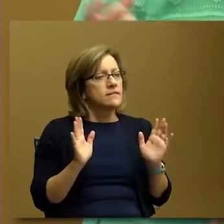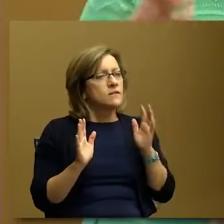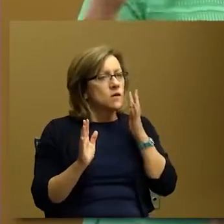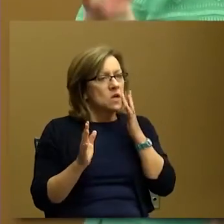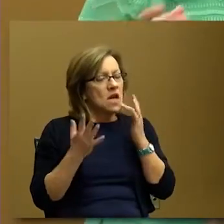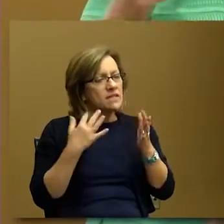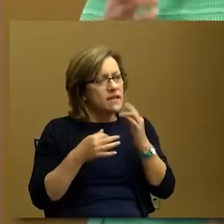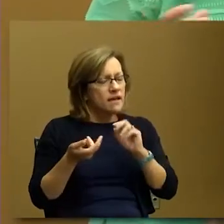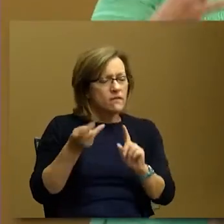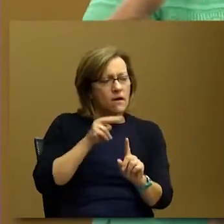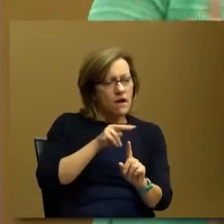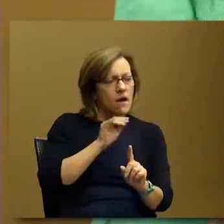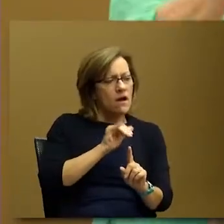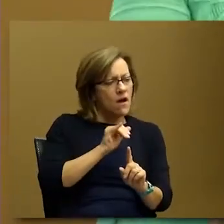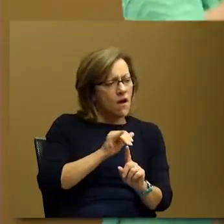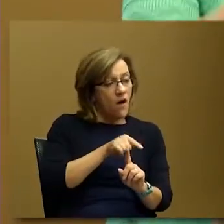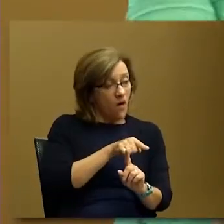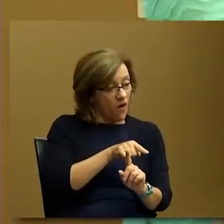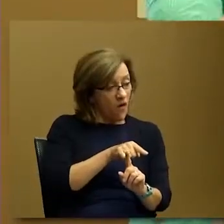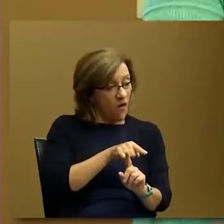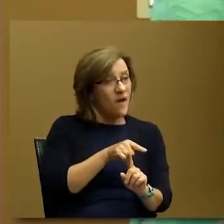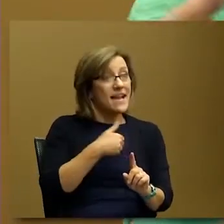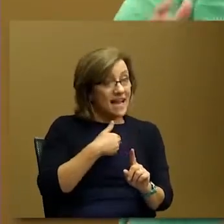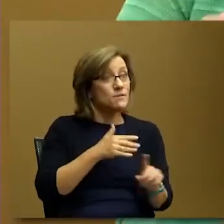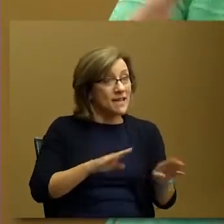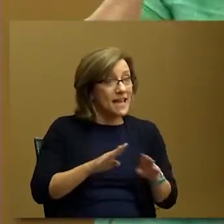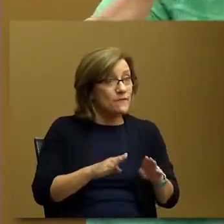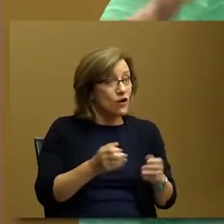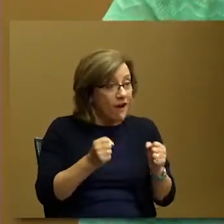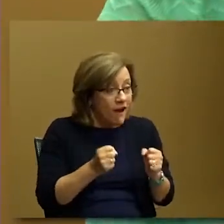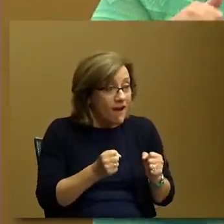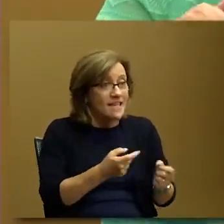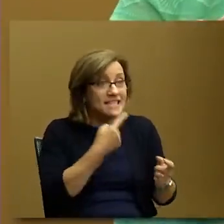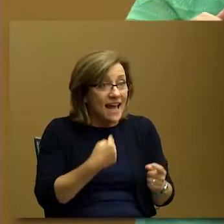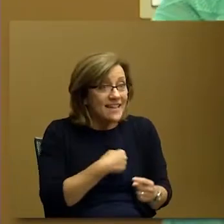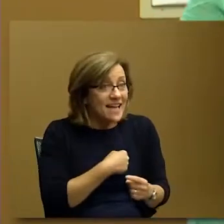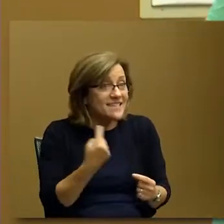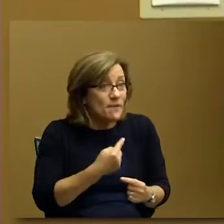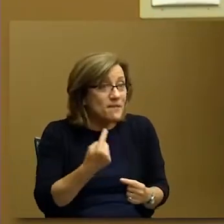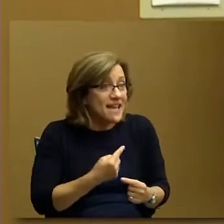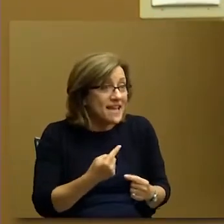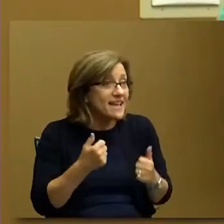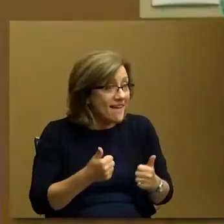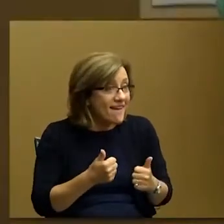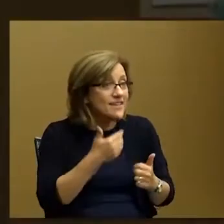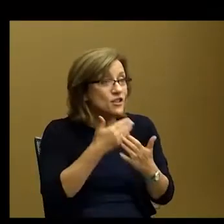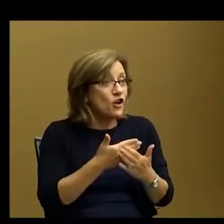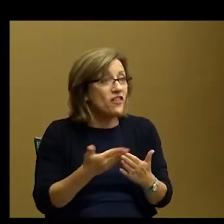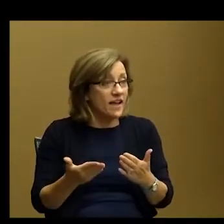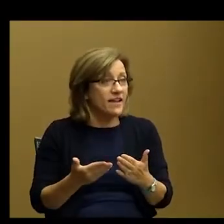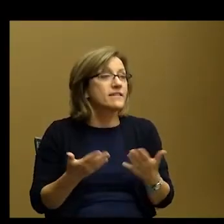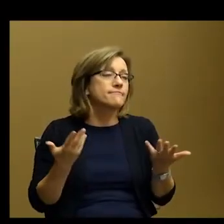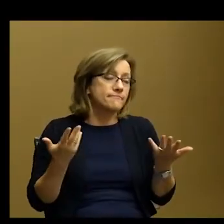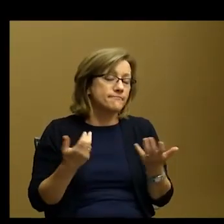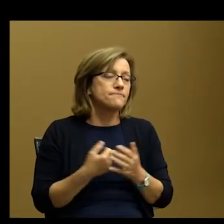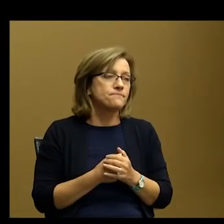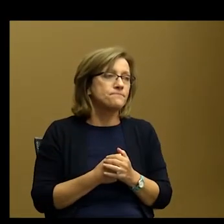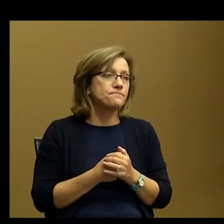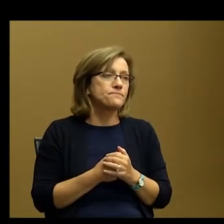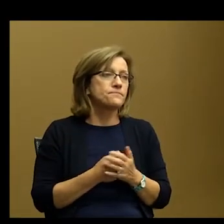it and celebrating, oh, we have behavior, and this is a good thing, all right? Okay, then